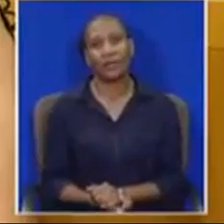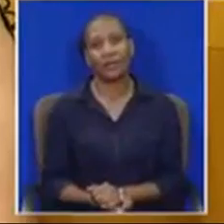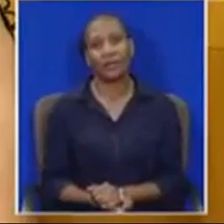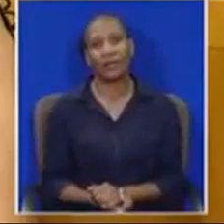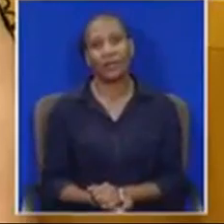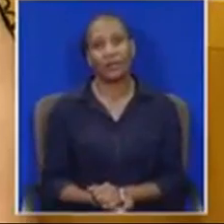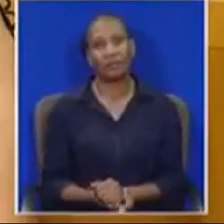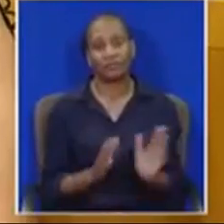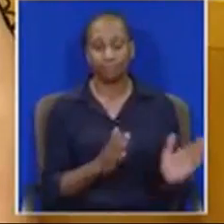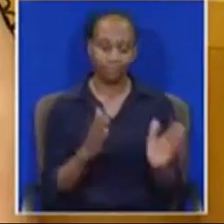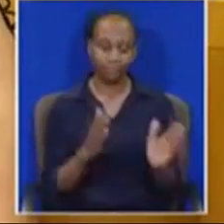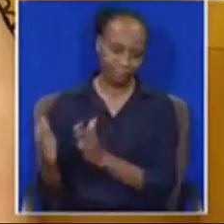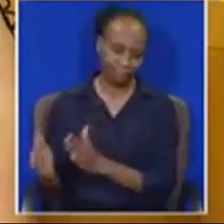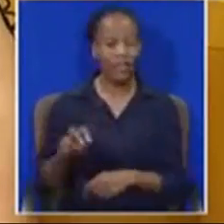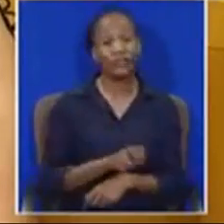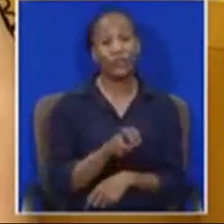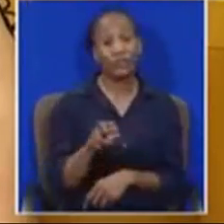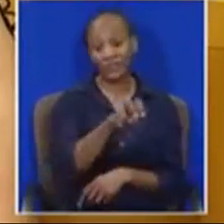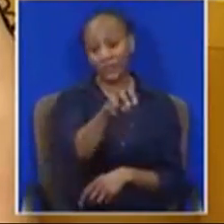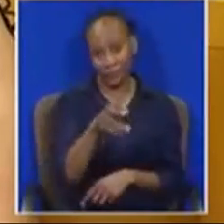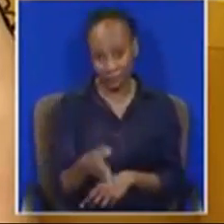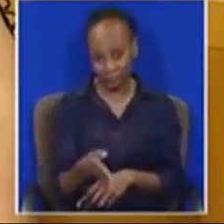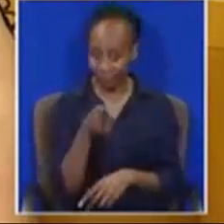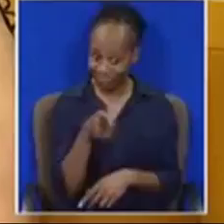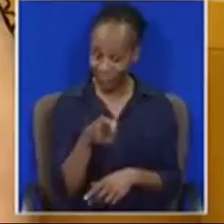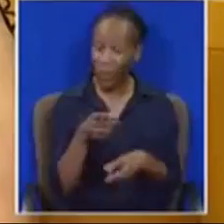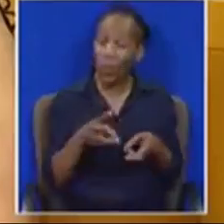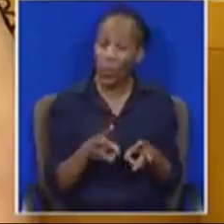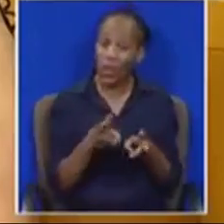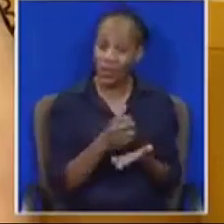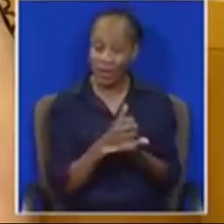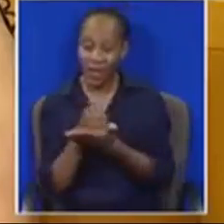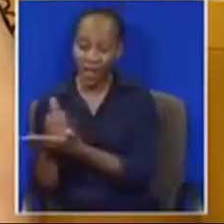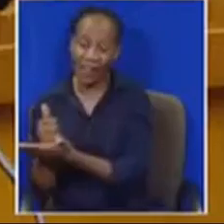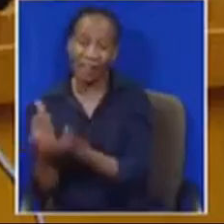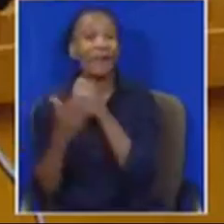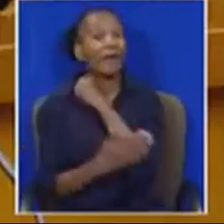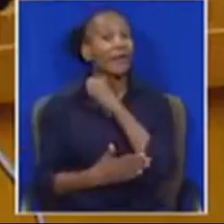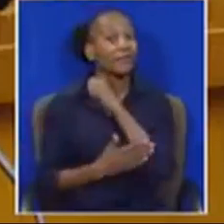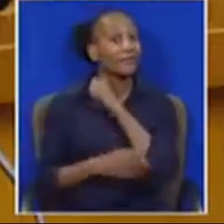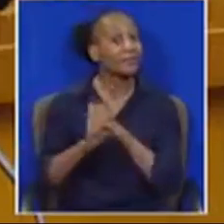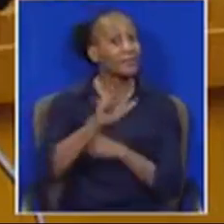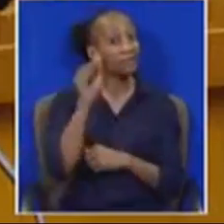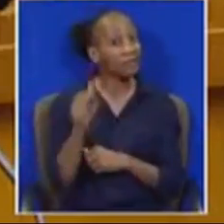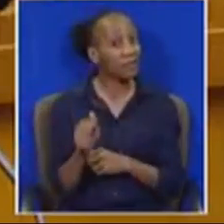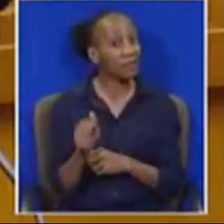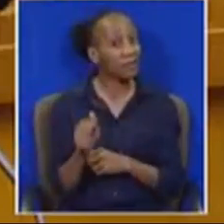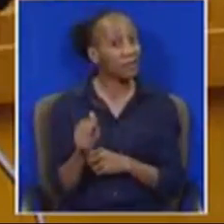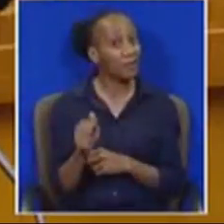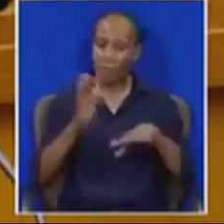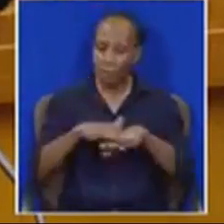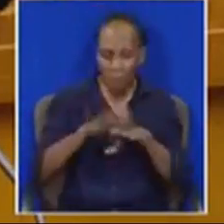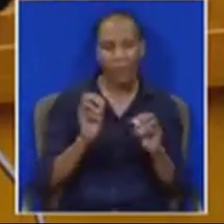Tourism is another area which provides our country with incredible opportunities